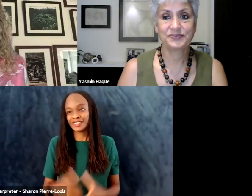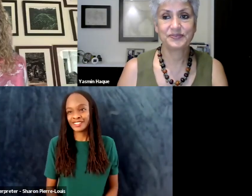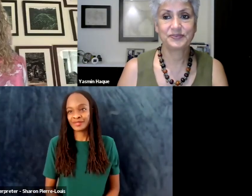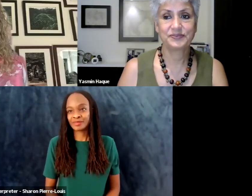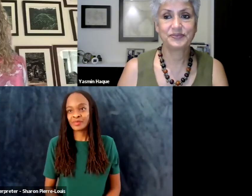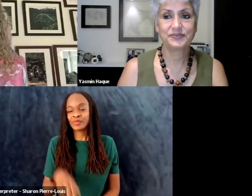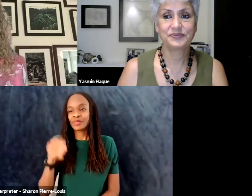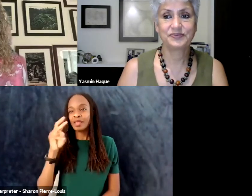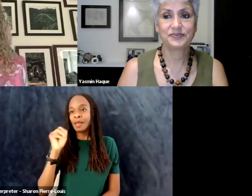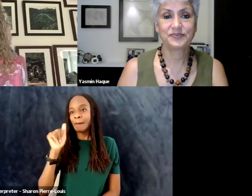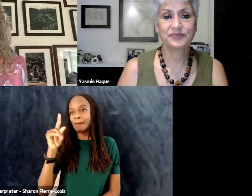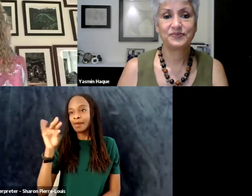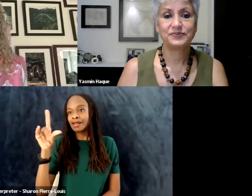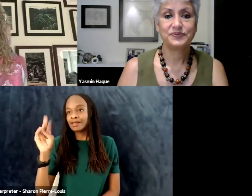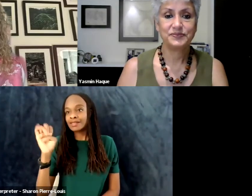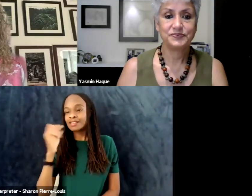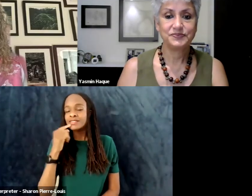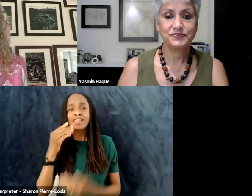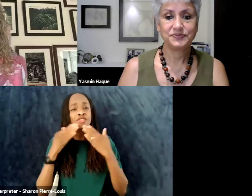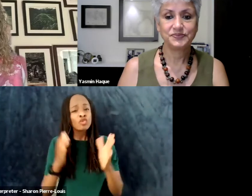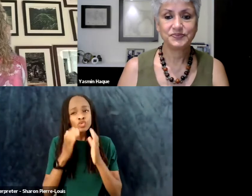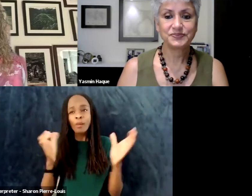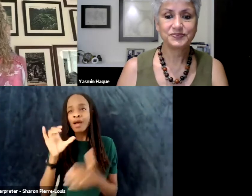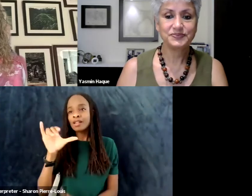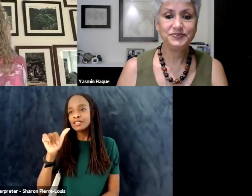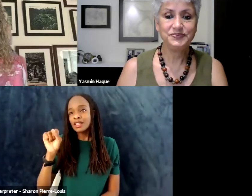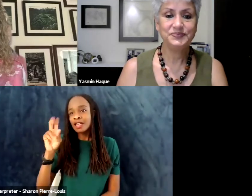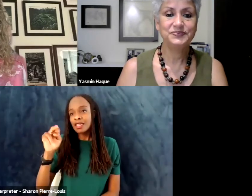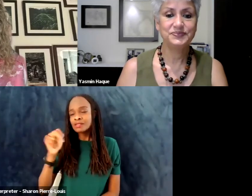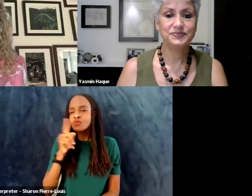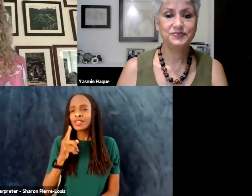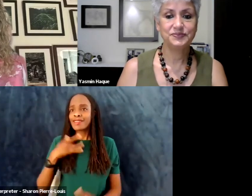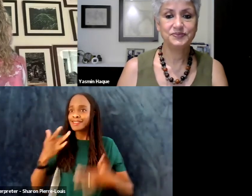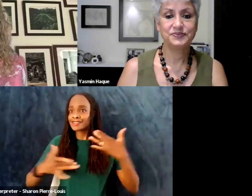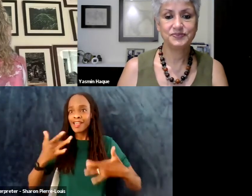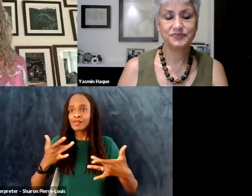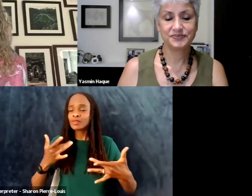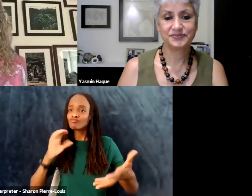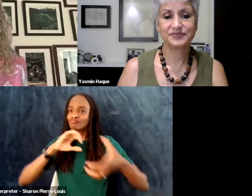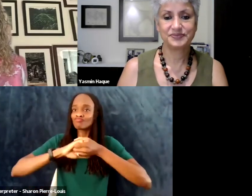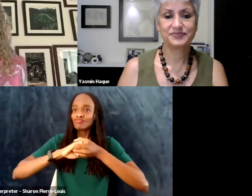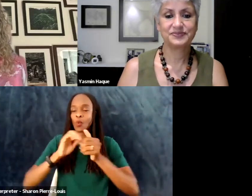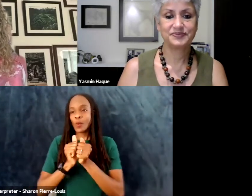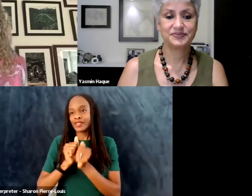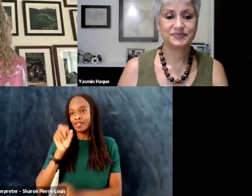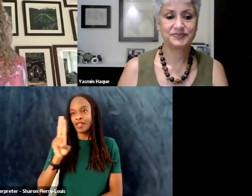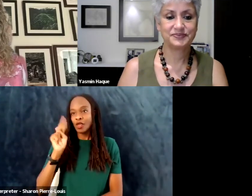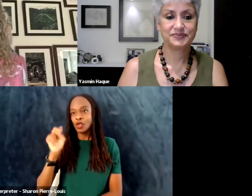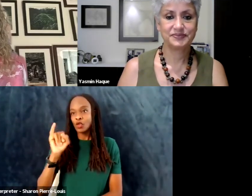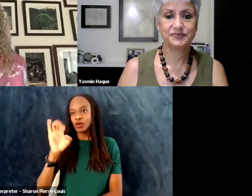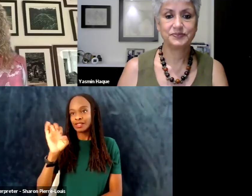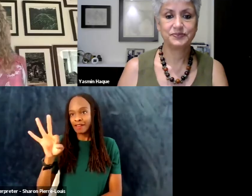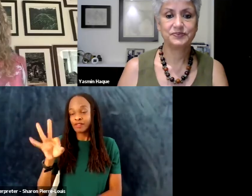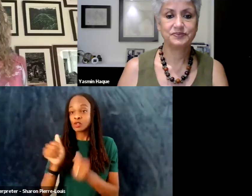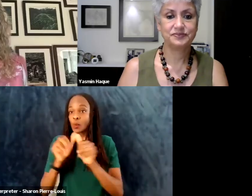Thank you so much, Yasmin. Again, we're just so thrilled to be partnered with UNICEF. So now, without further